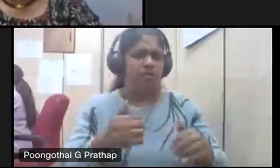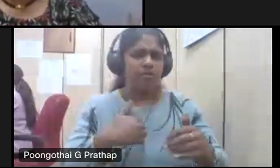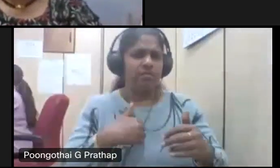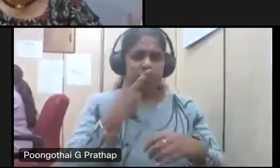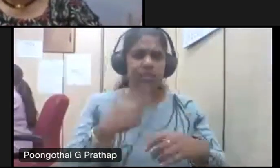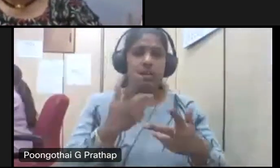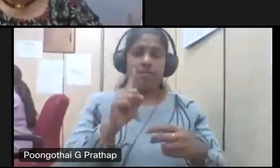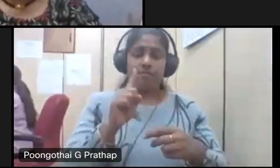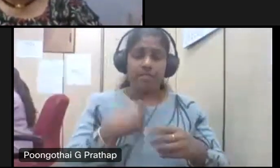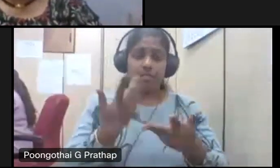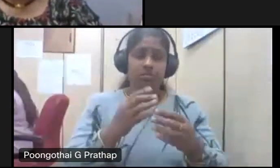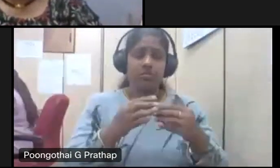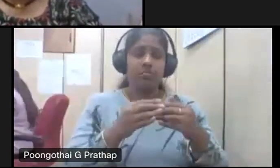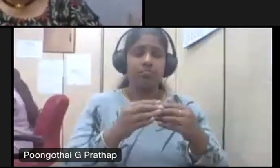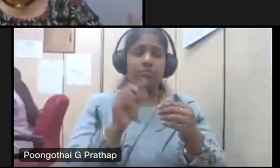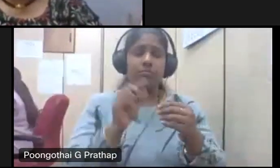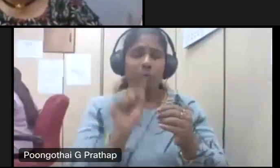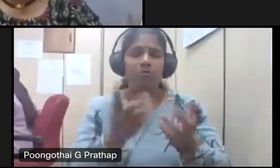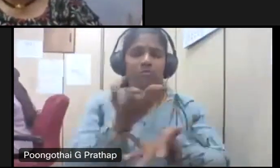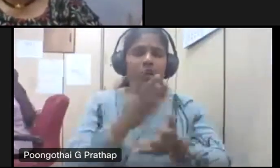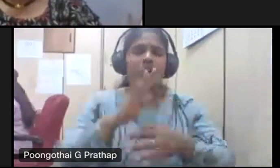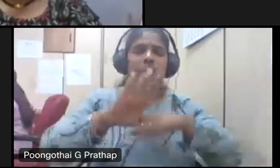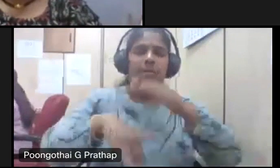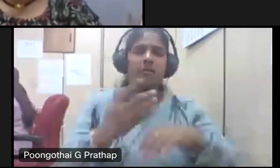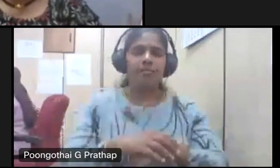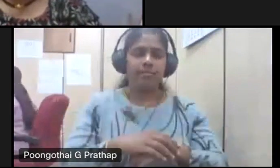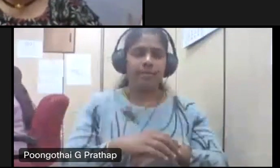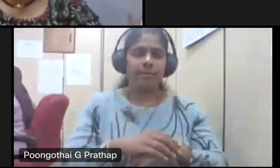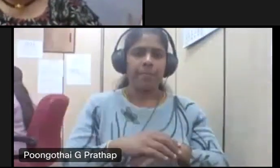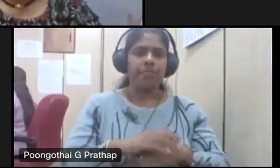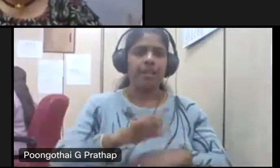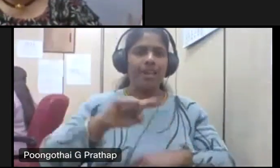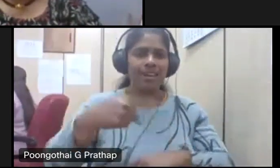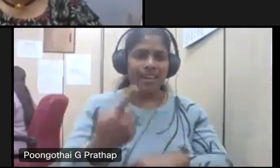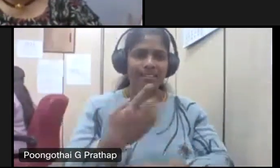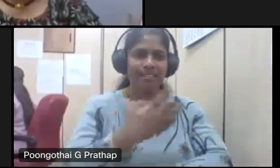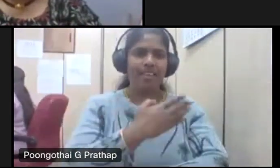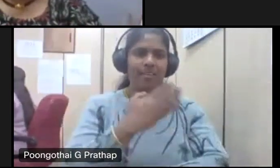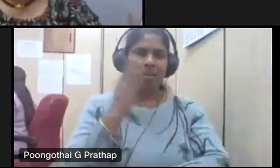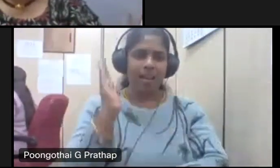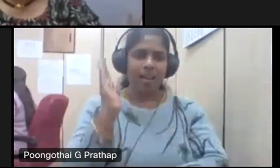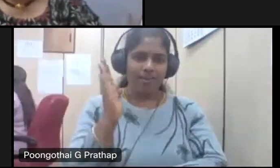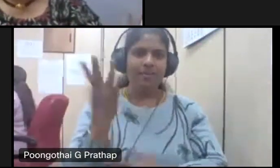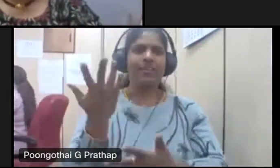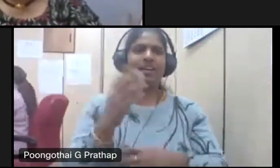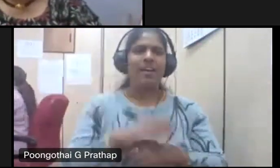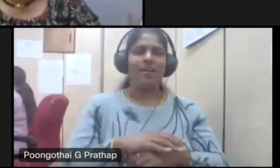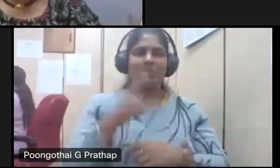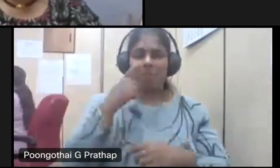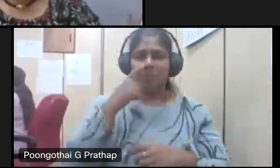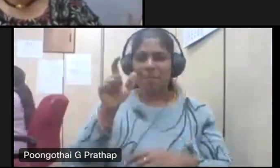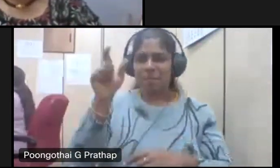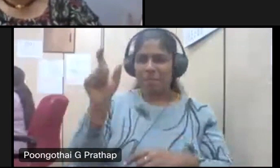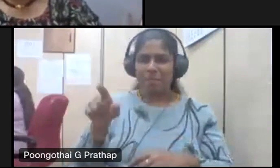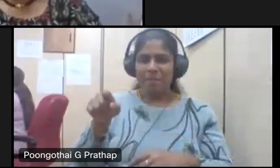on without much ado. And our next speaker is a mother and a pioneer